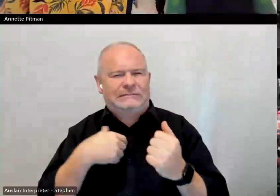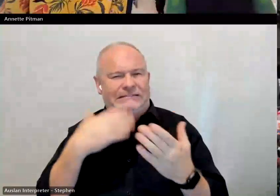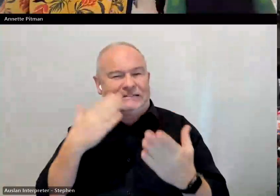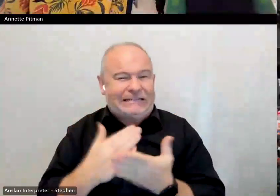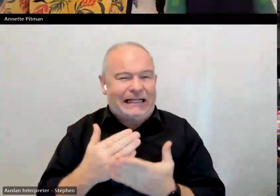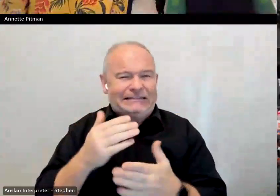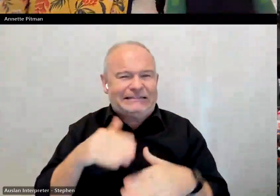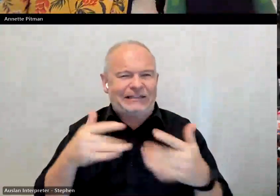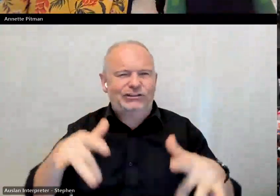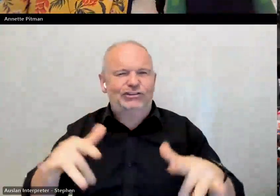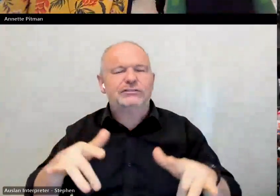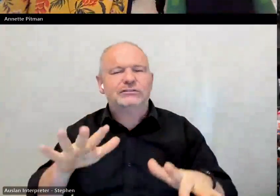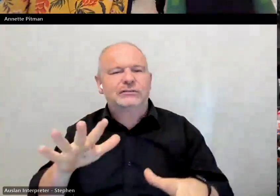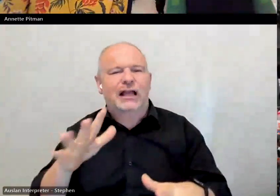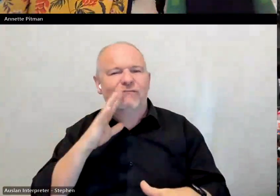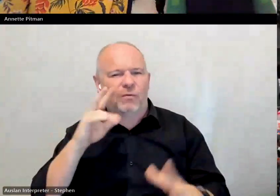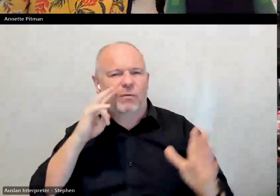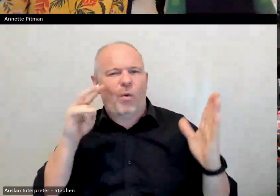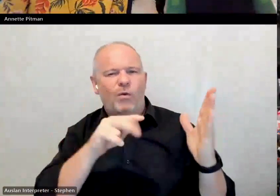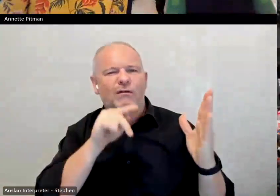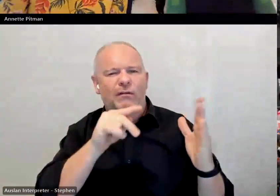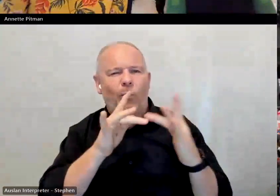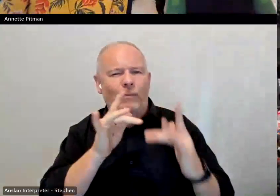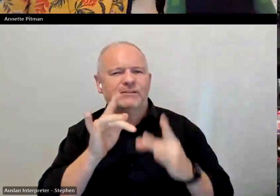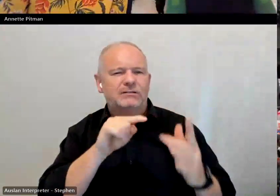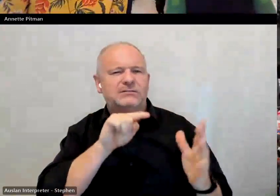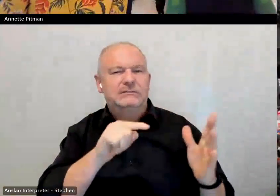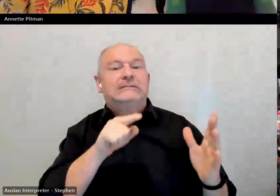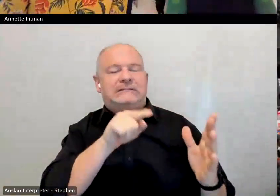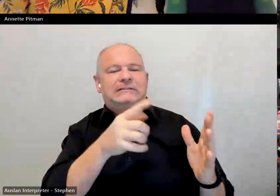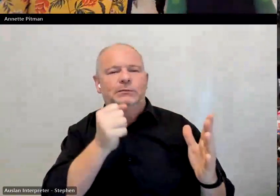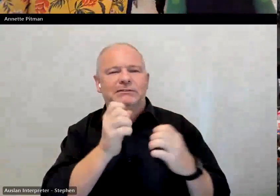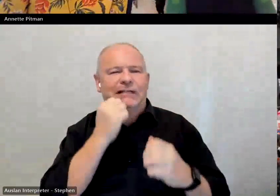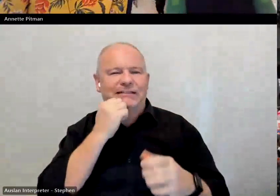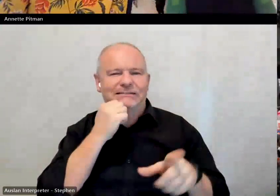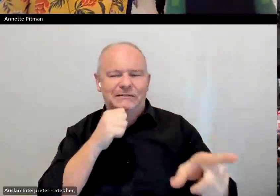yet, so you'll need to refer to the website for the exact date in August.